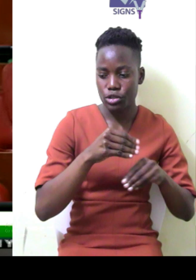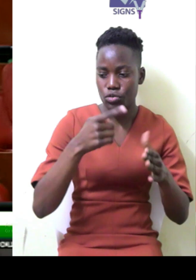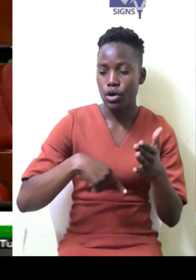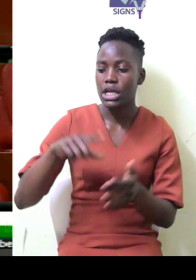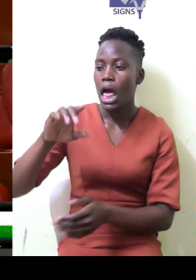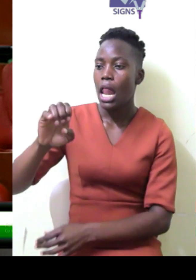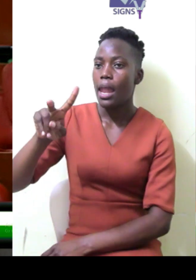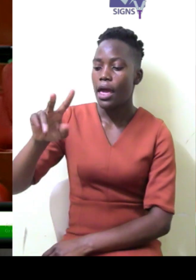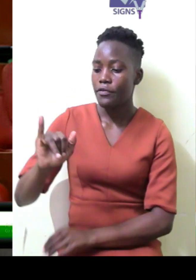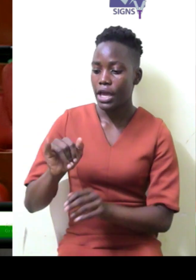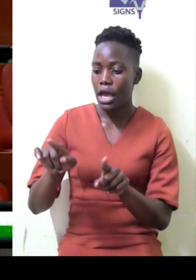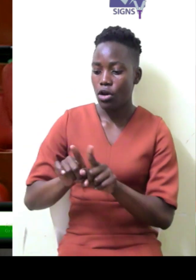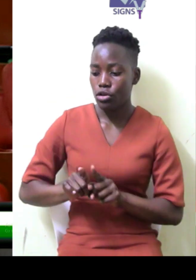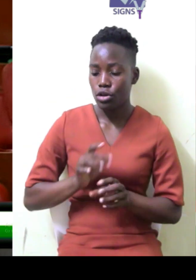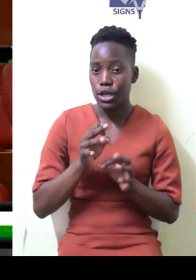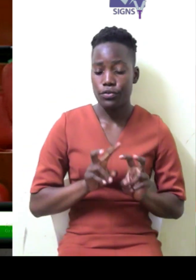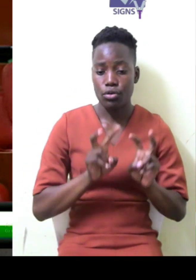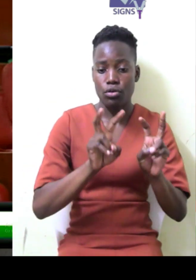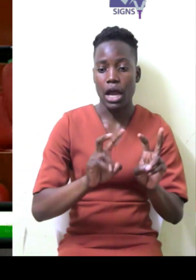you look at clause 76,